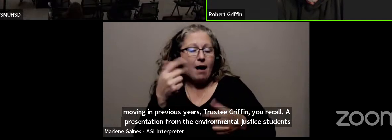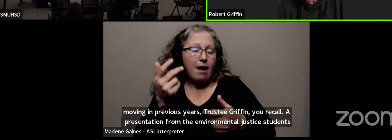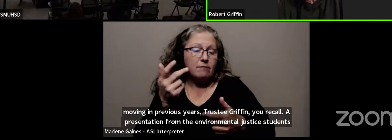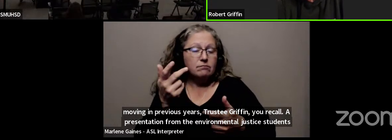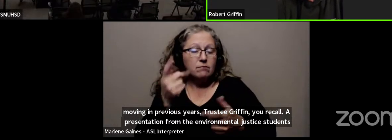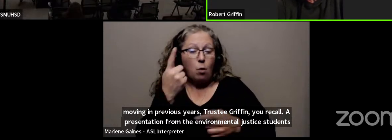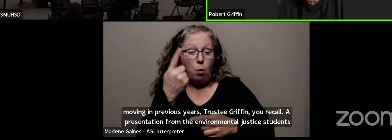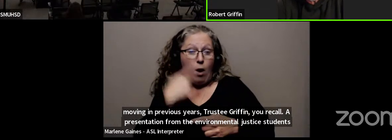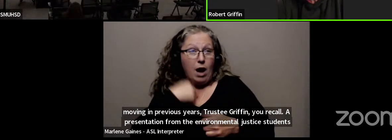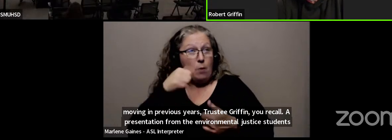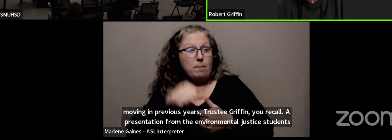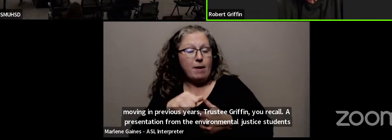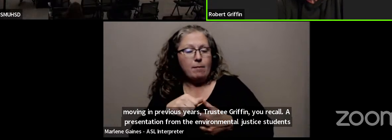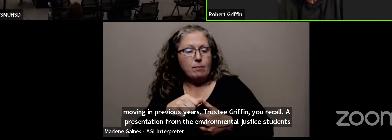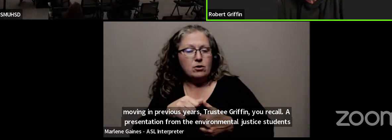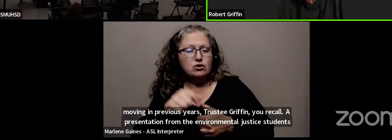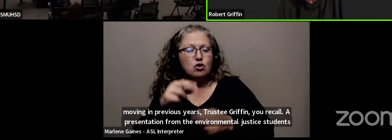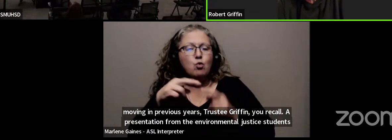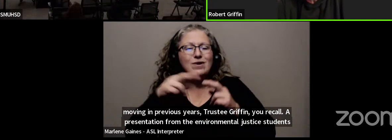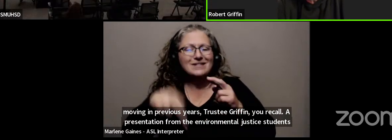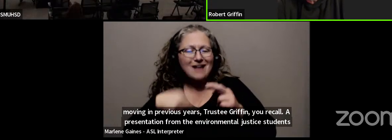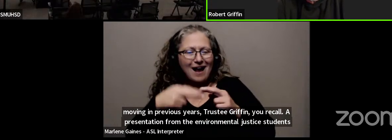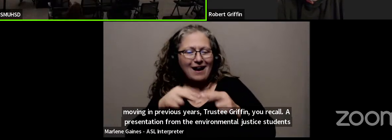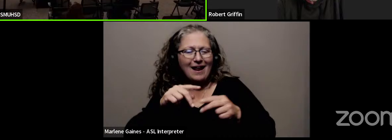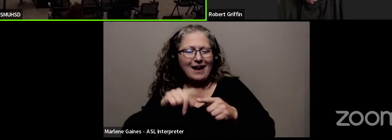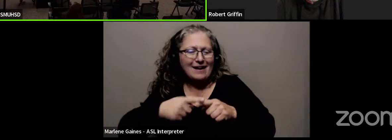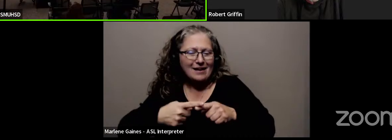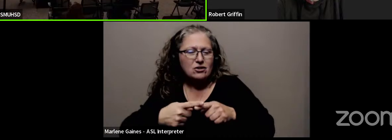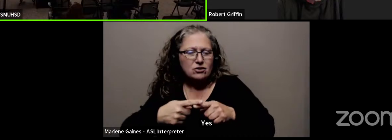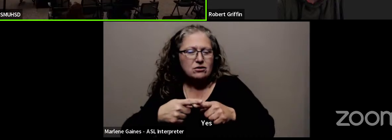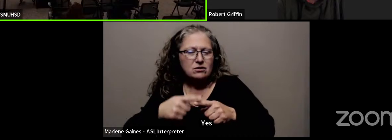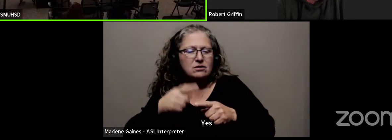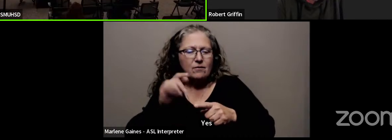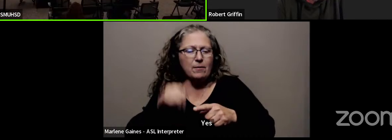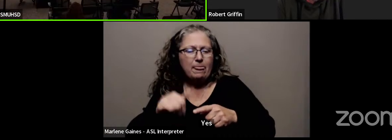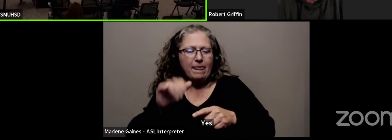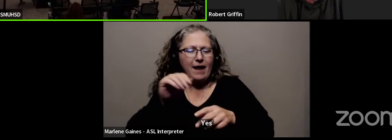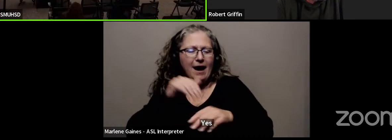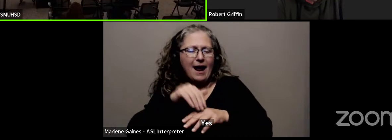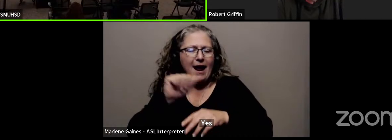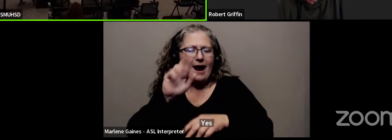the one I recall was the recycling initiative, I think, Yes. at Aragon.